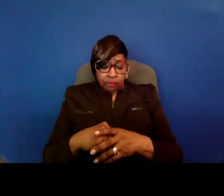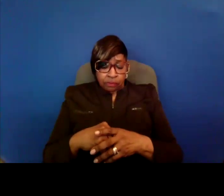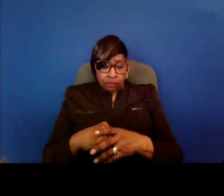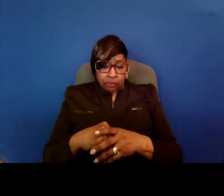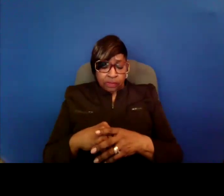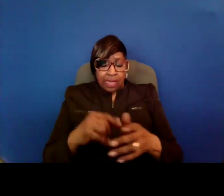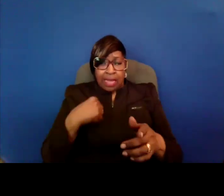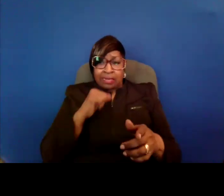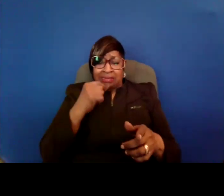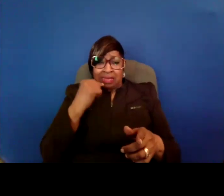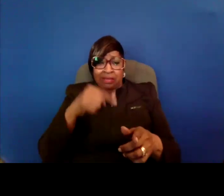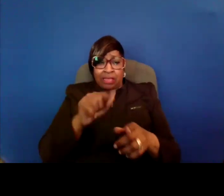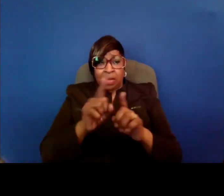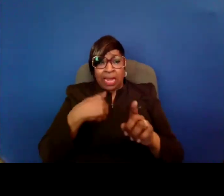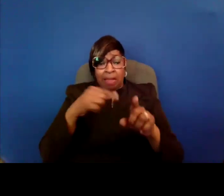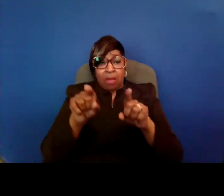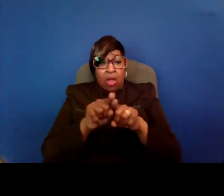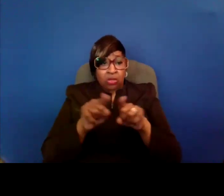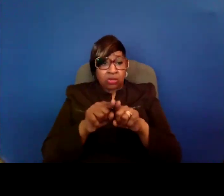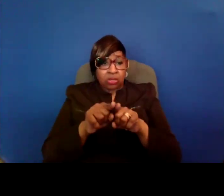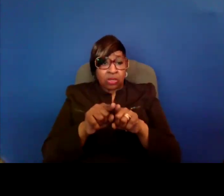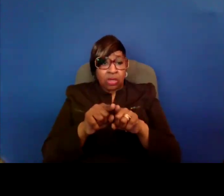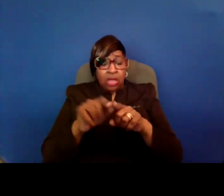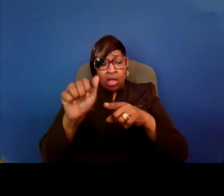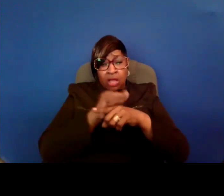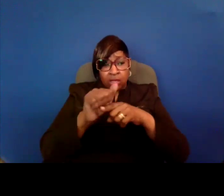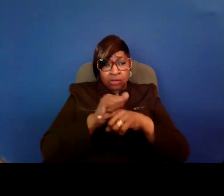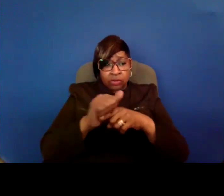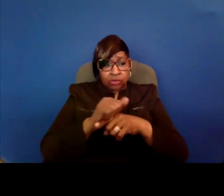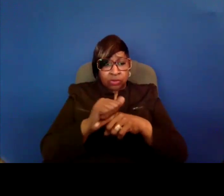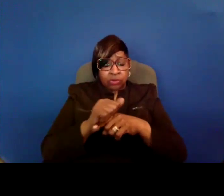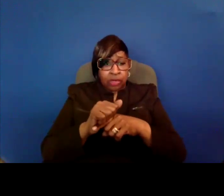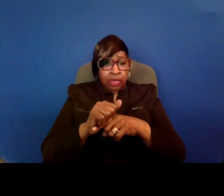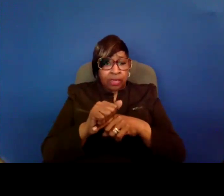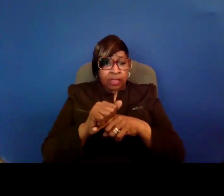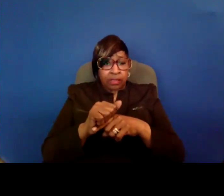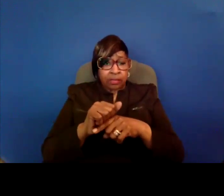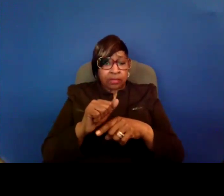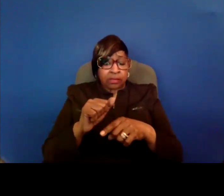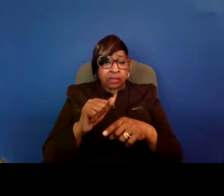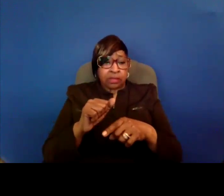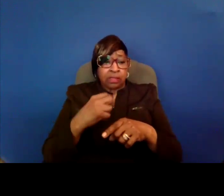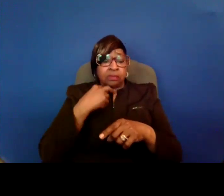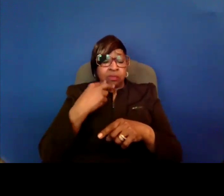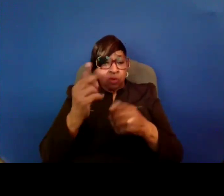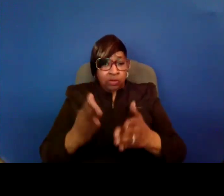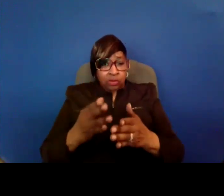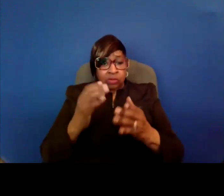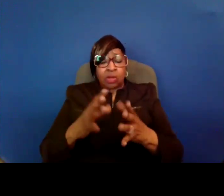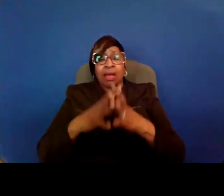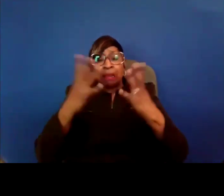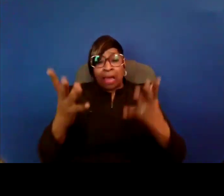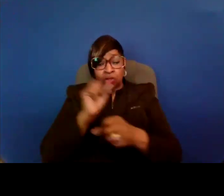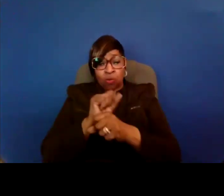I didn't mention this, but I'm also a trained earth-based ritualist. So a lot of the circle and retreat work that I